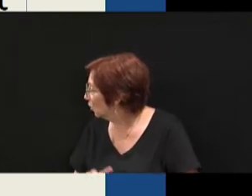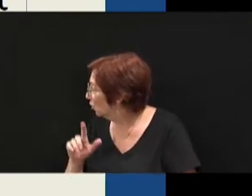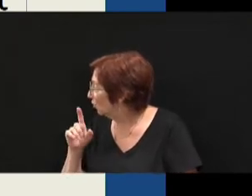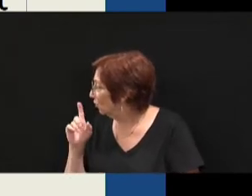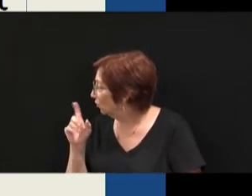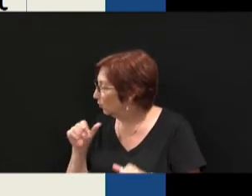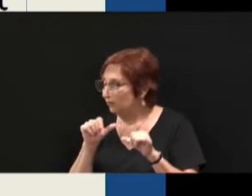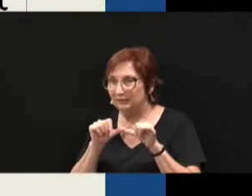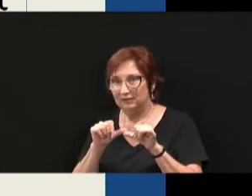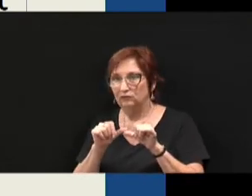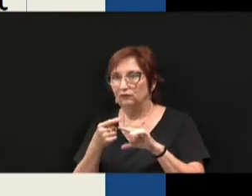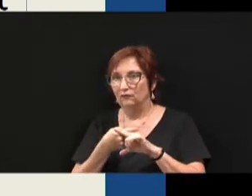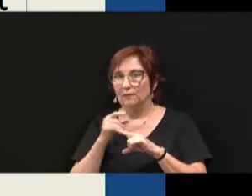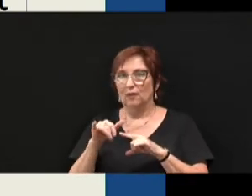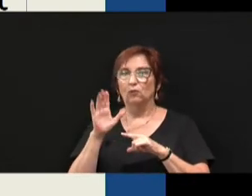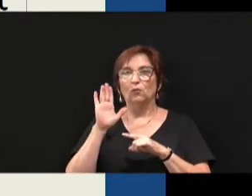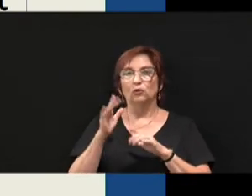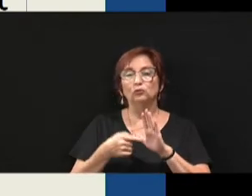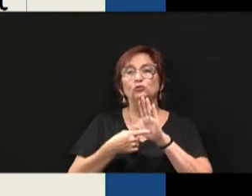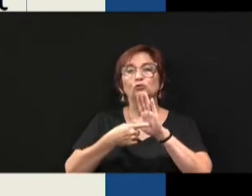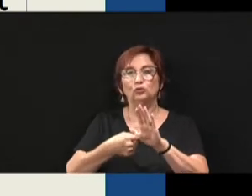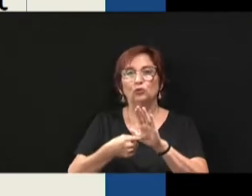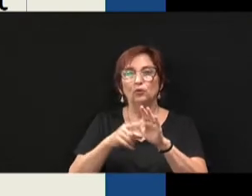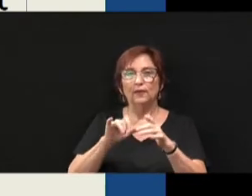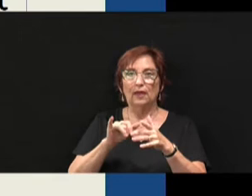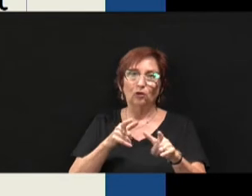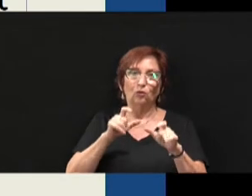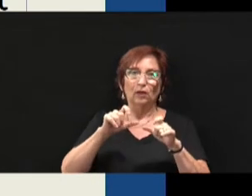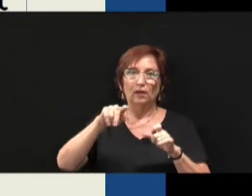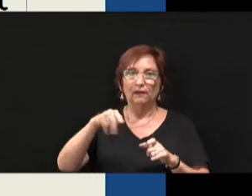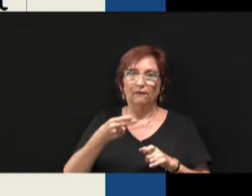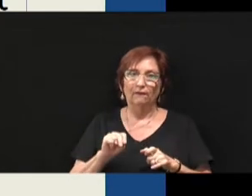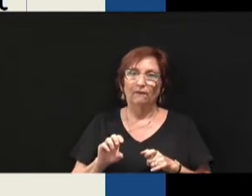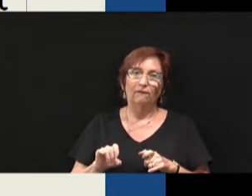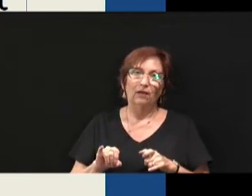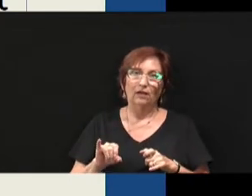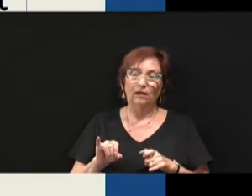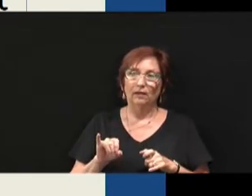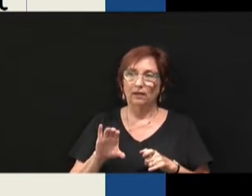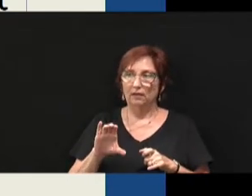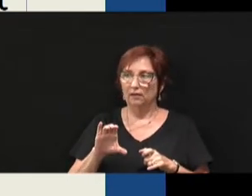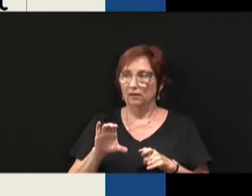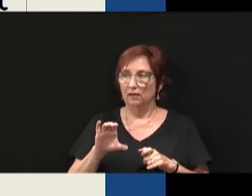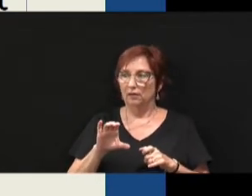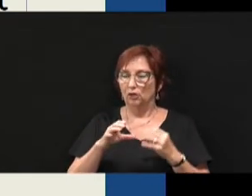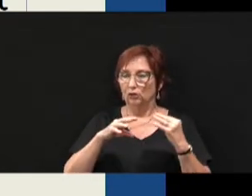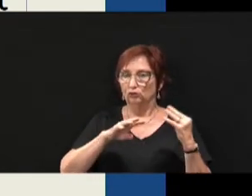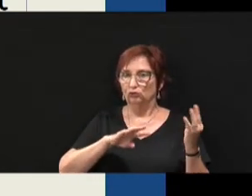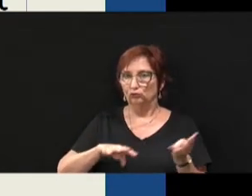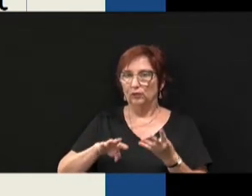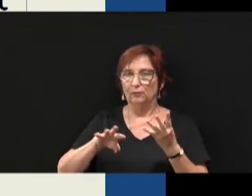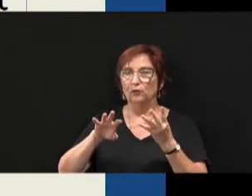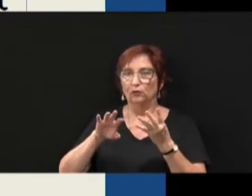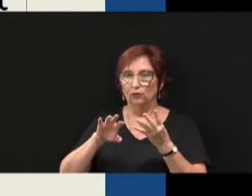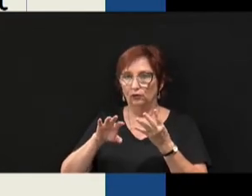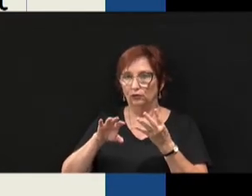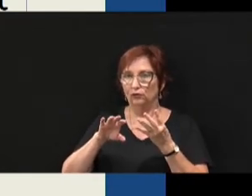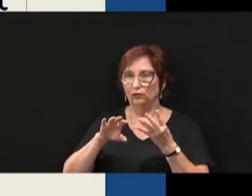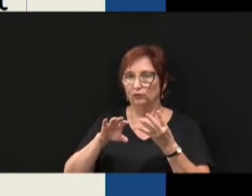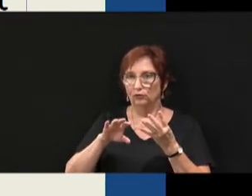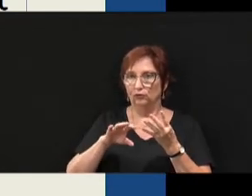going to show you in the quick phonic screener some ways to assess phonemic